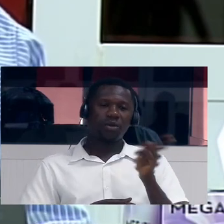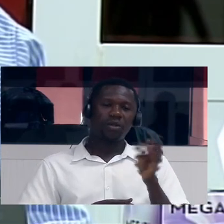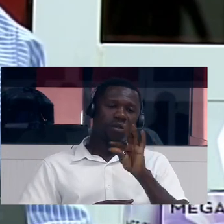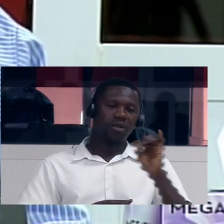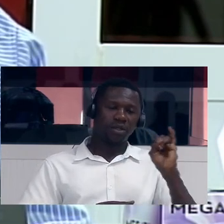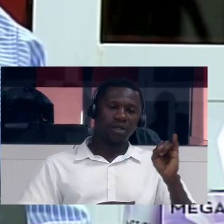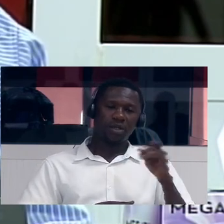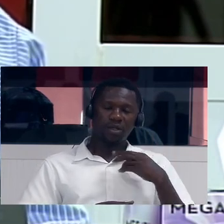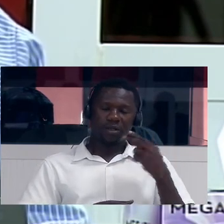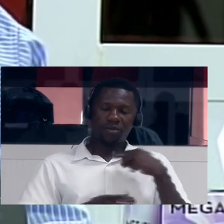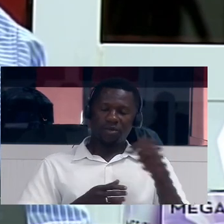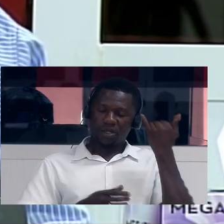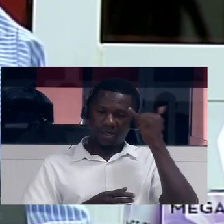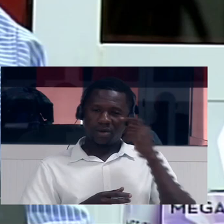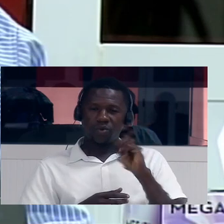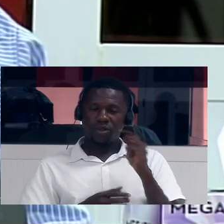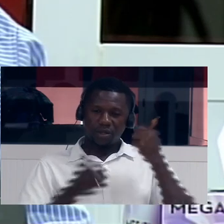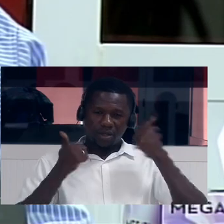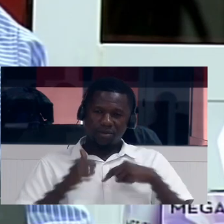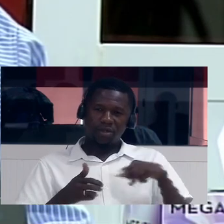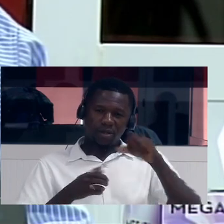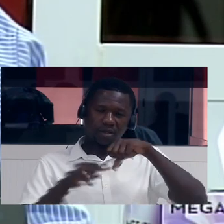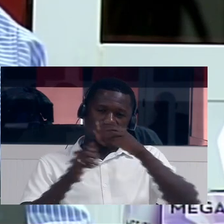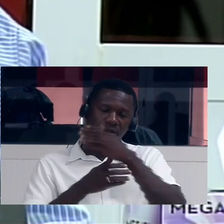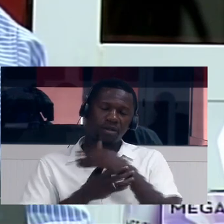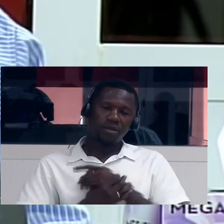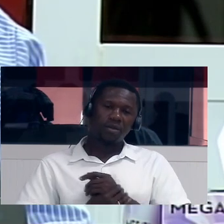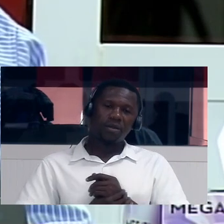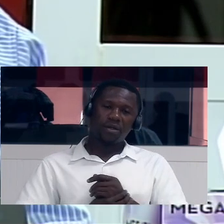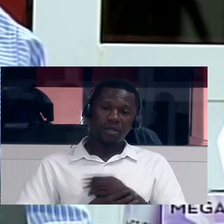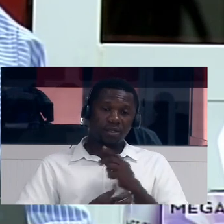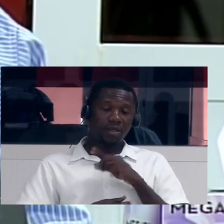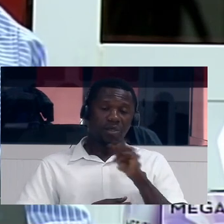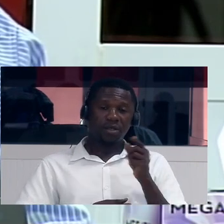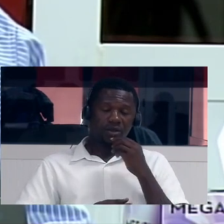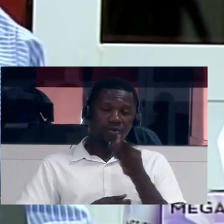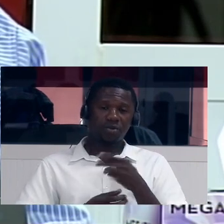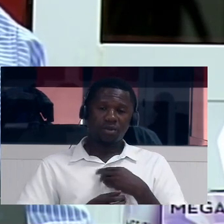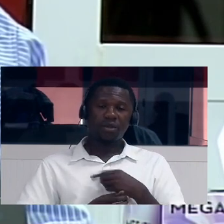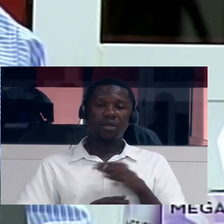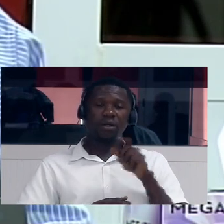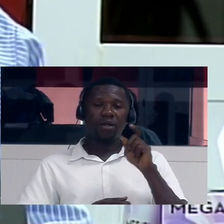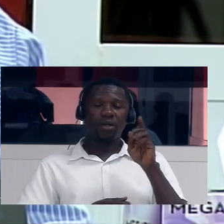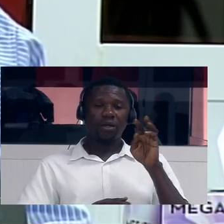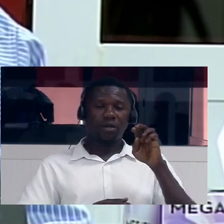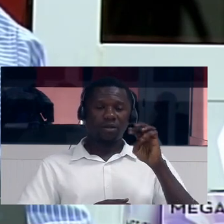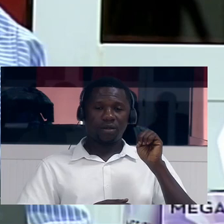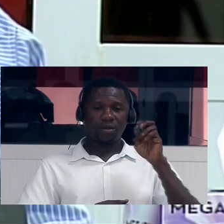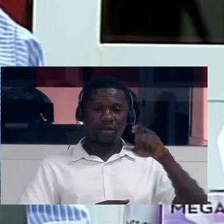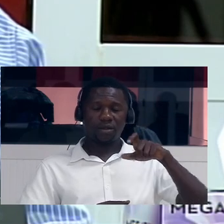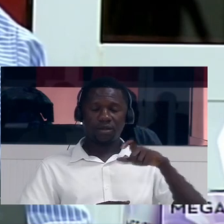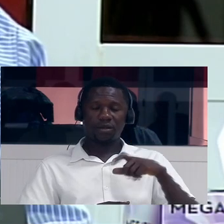is going on? And he too said to me, Rex, I said, hello, Tam. Everything is